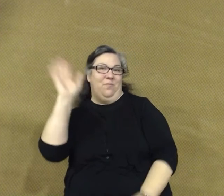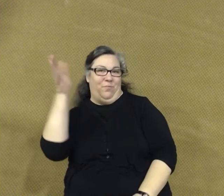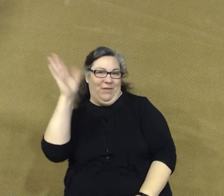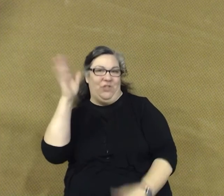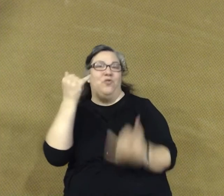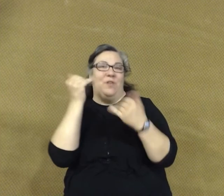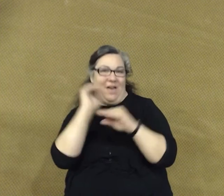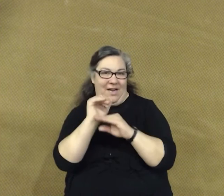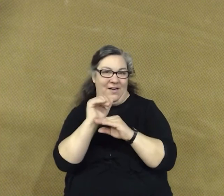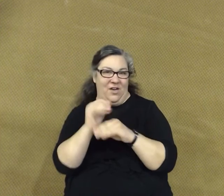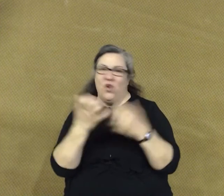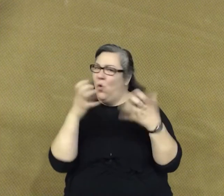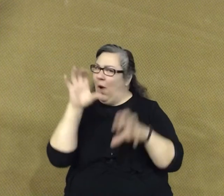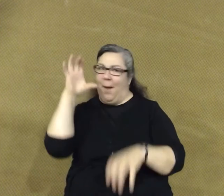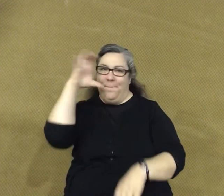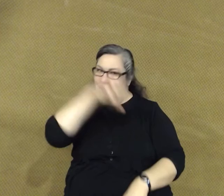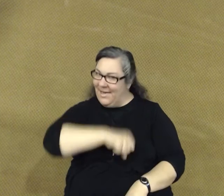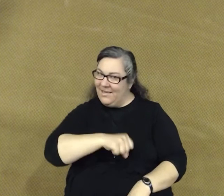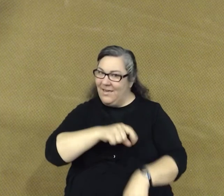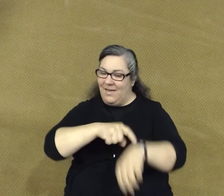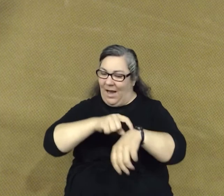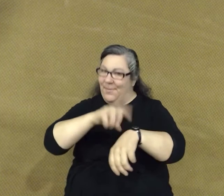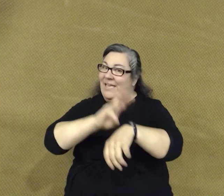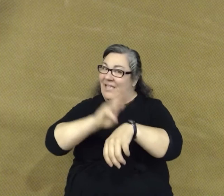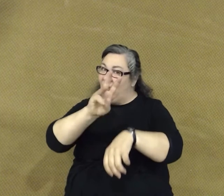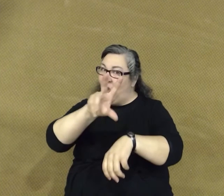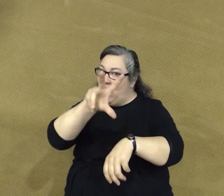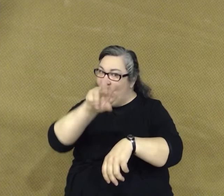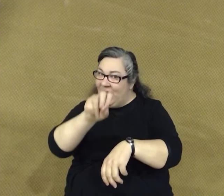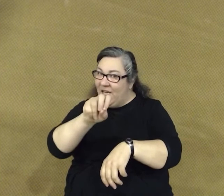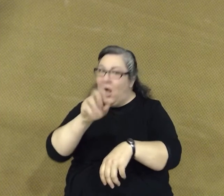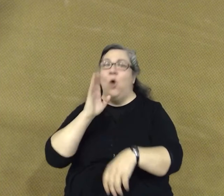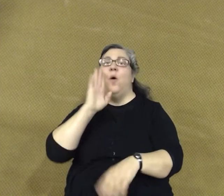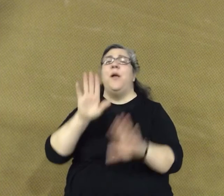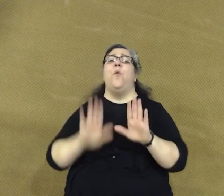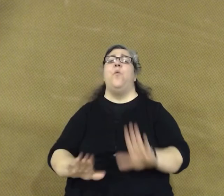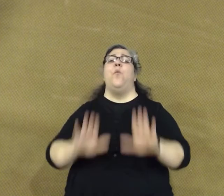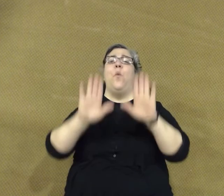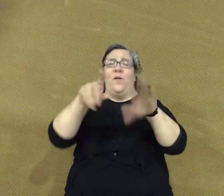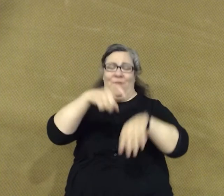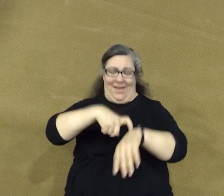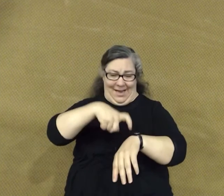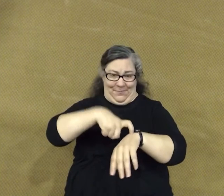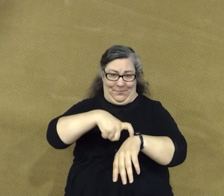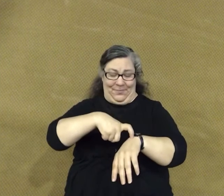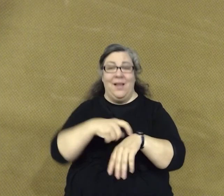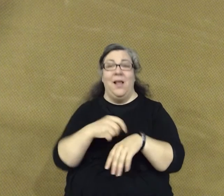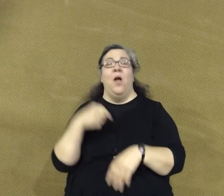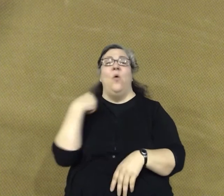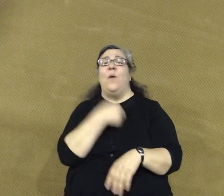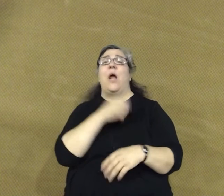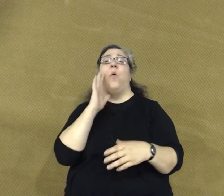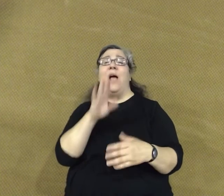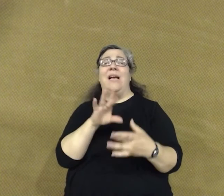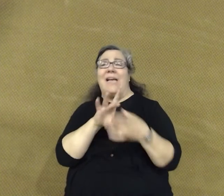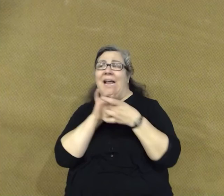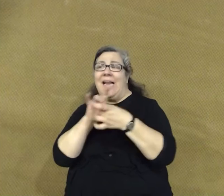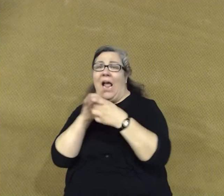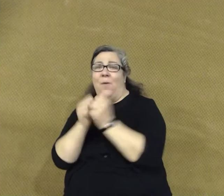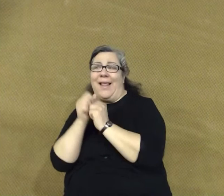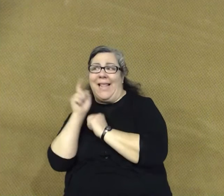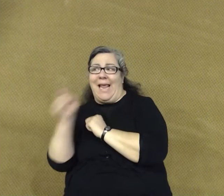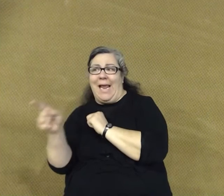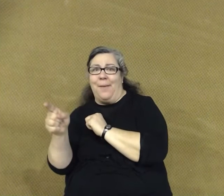tonight. You don't want to miss that at 6:30, so that's going to be a great time. We're going to be connecting with him from